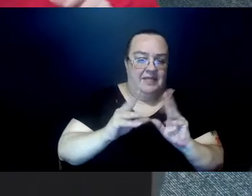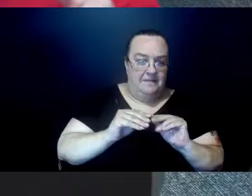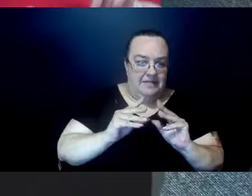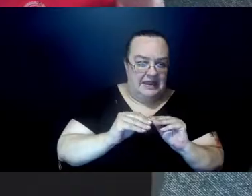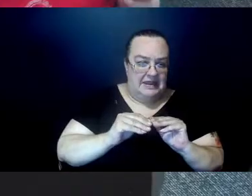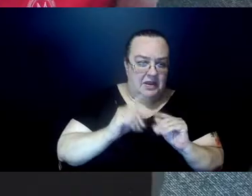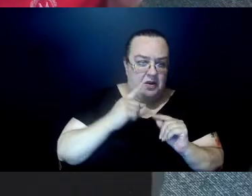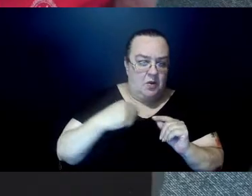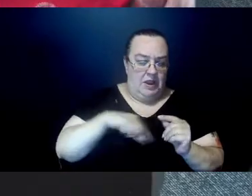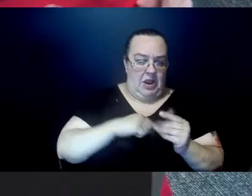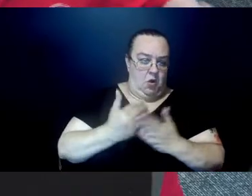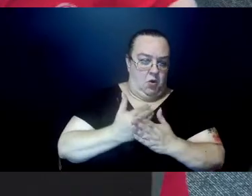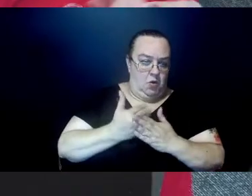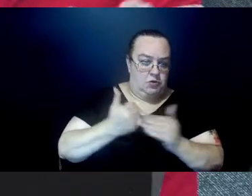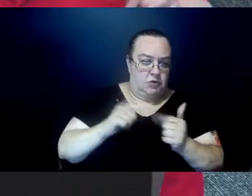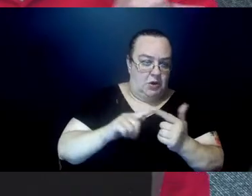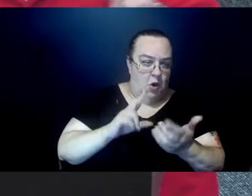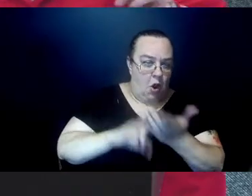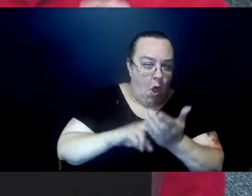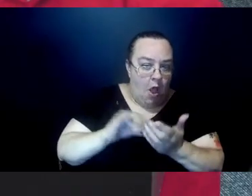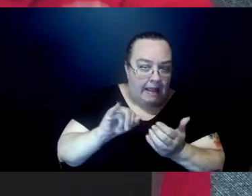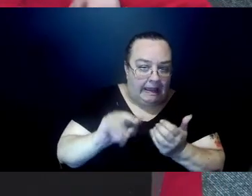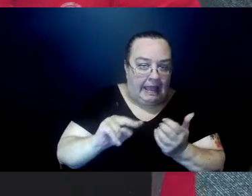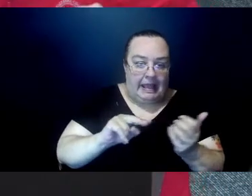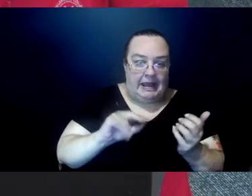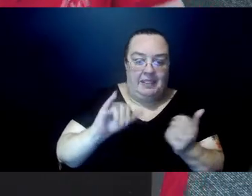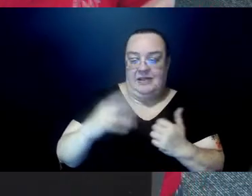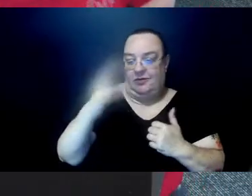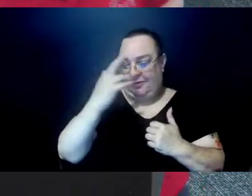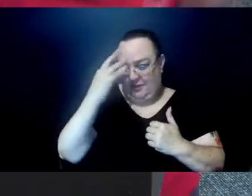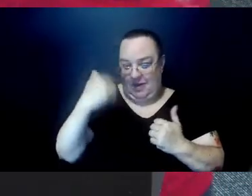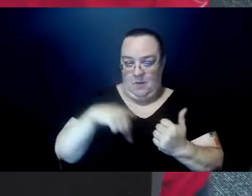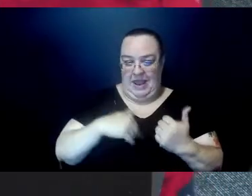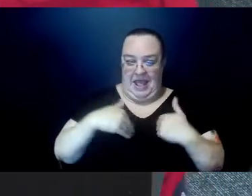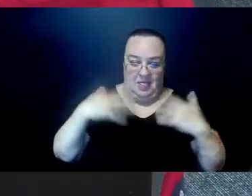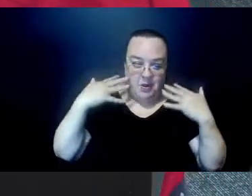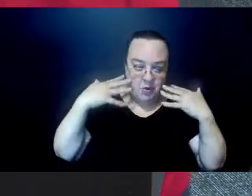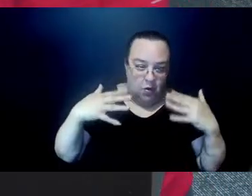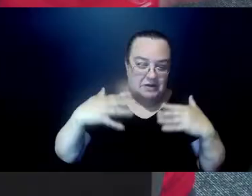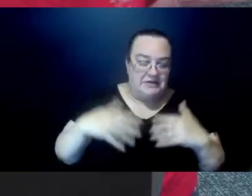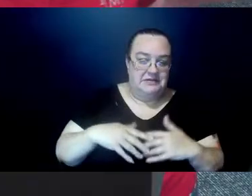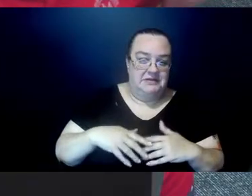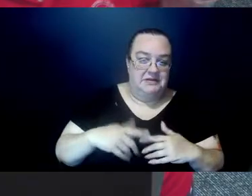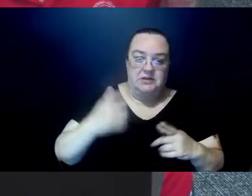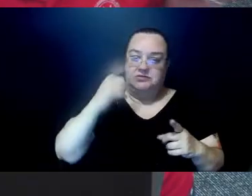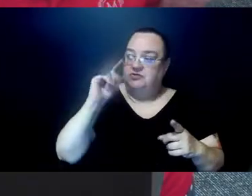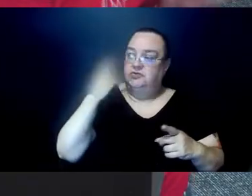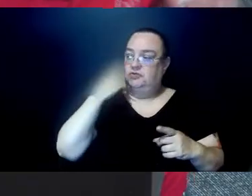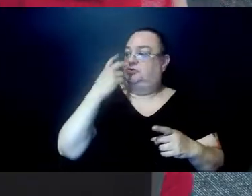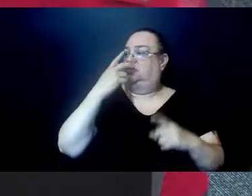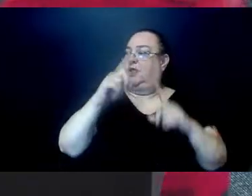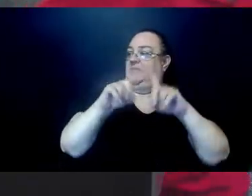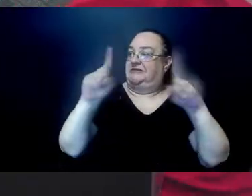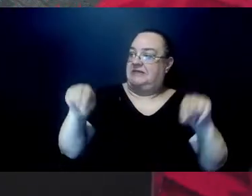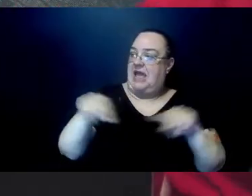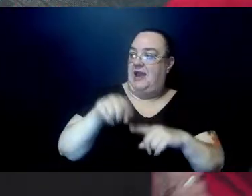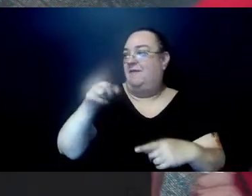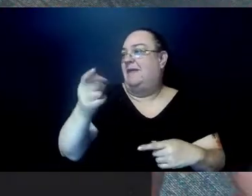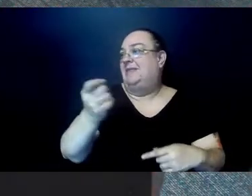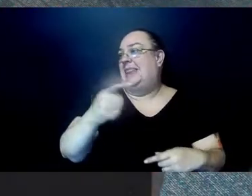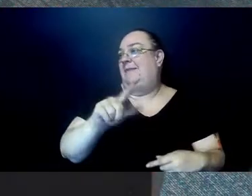to log in, and that's why we had the noise. Frank, thank you. I just saw the sign over there, but it's a little late. Thank